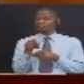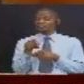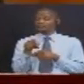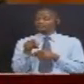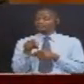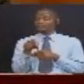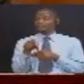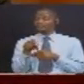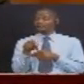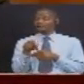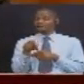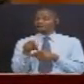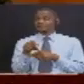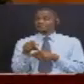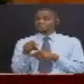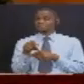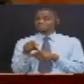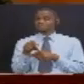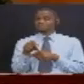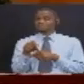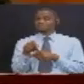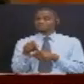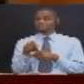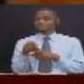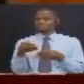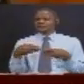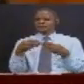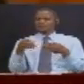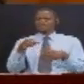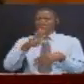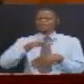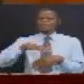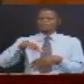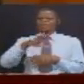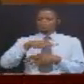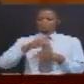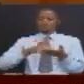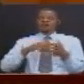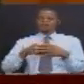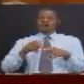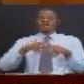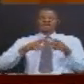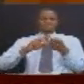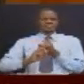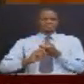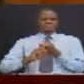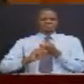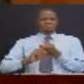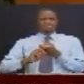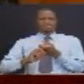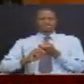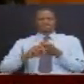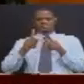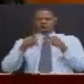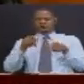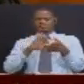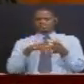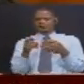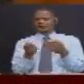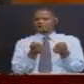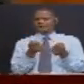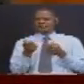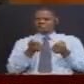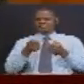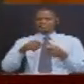allocated a kind of a concession area to be like an agreement where the contractors will be managing in